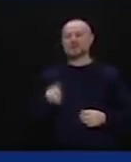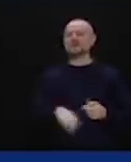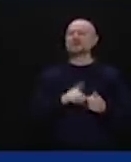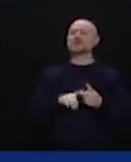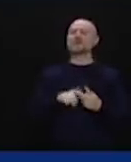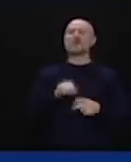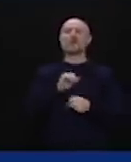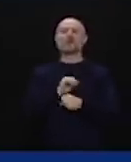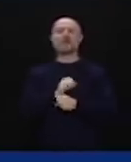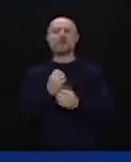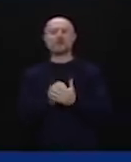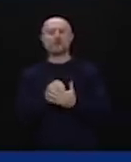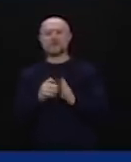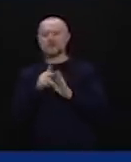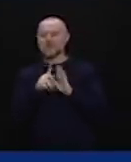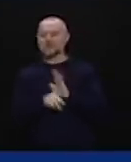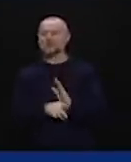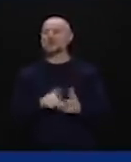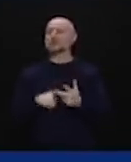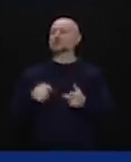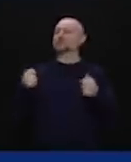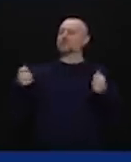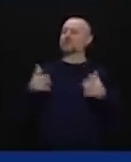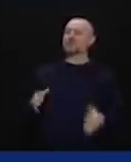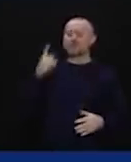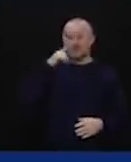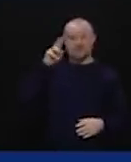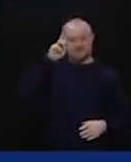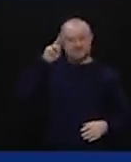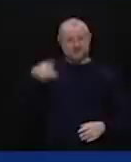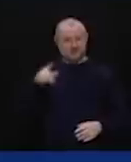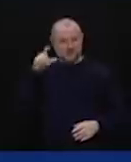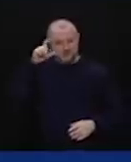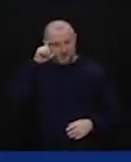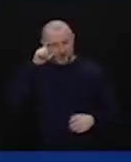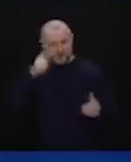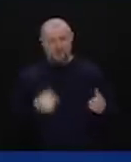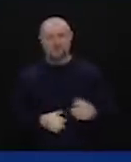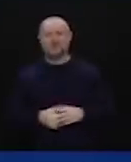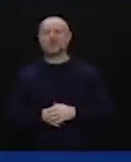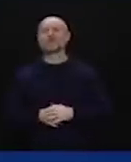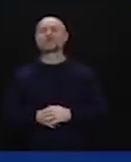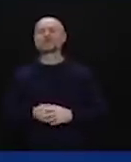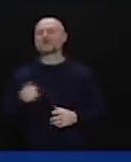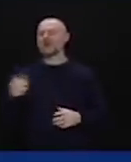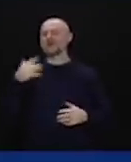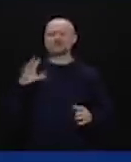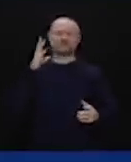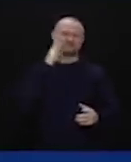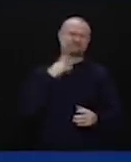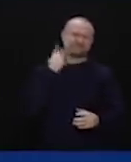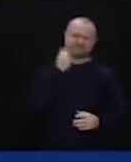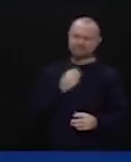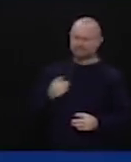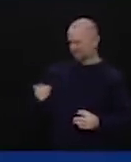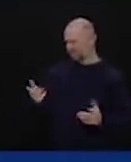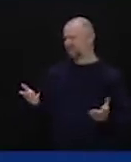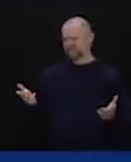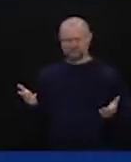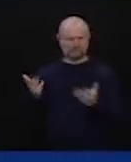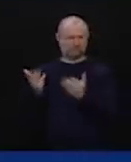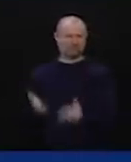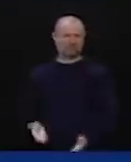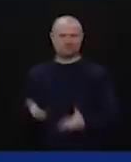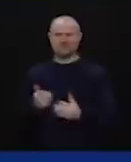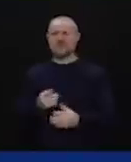area. He was director for Vice President Biden in the Obama administration. So he has a lot of experience. When you go on a